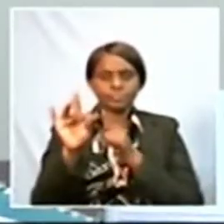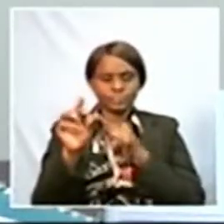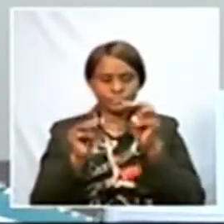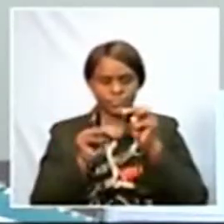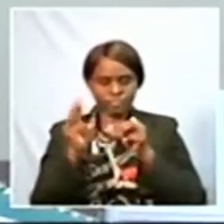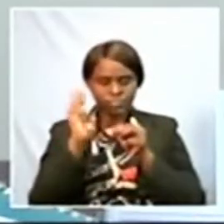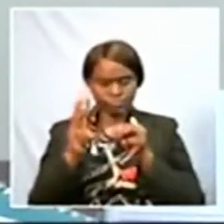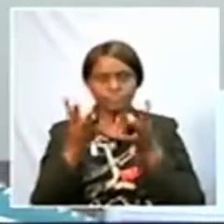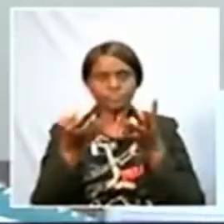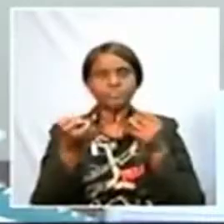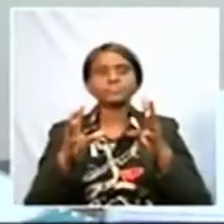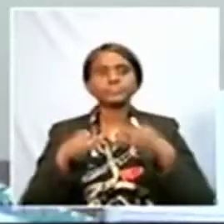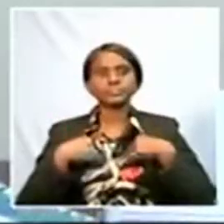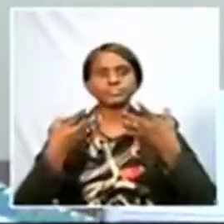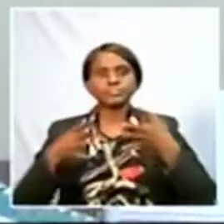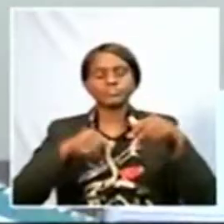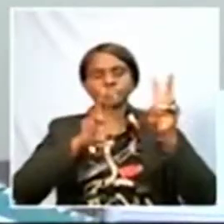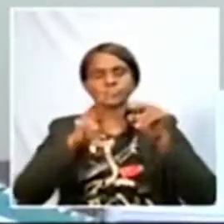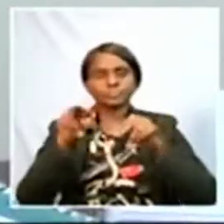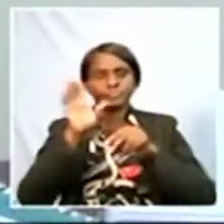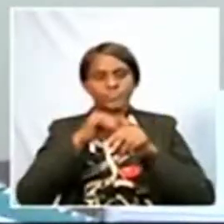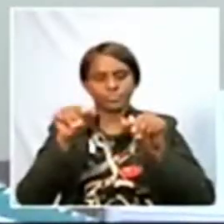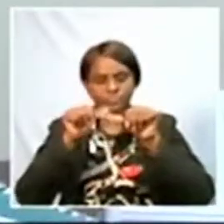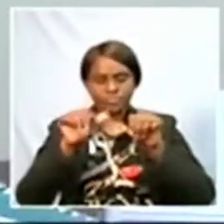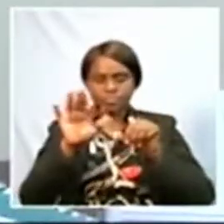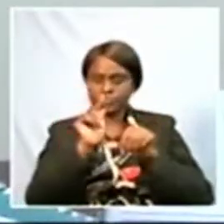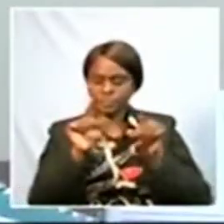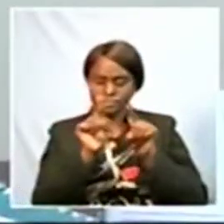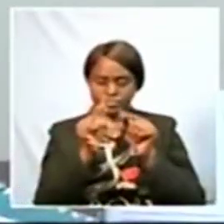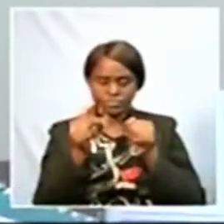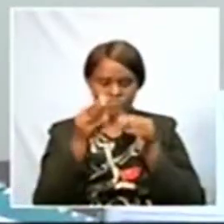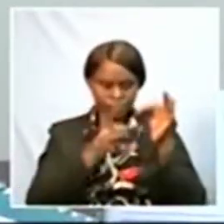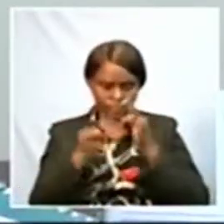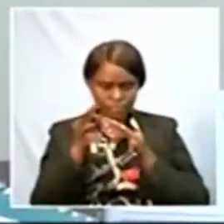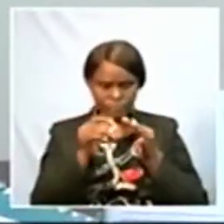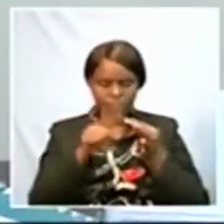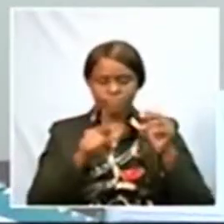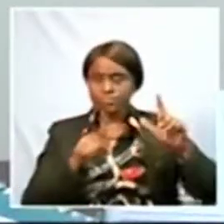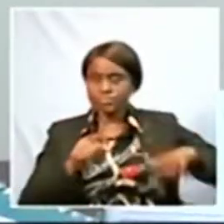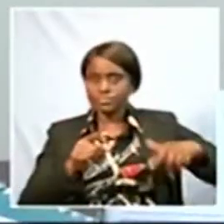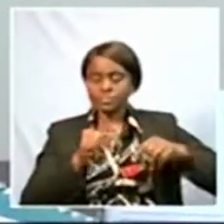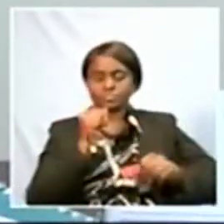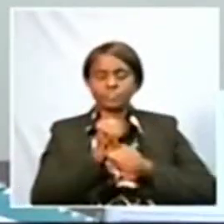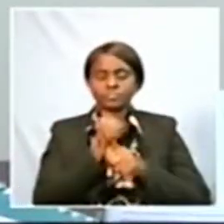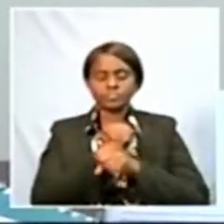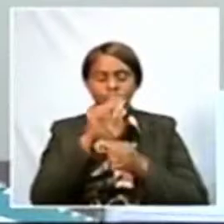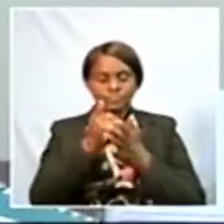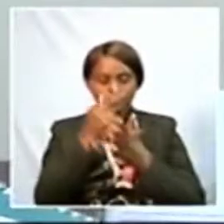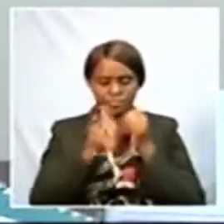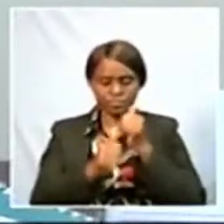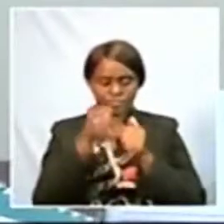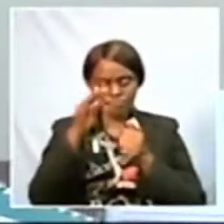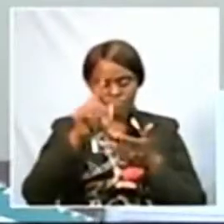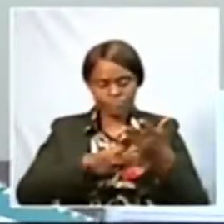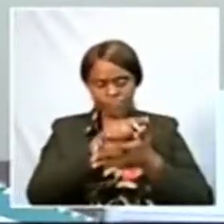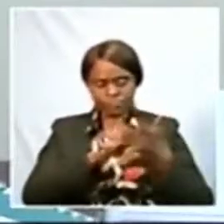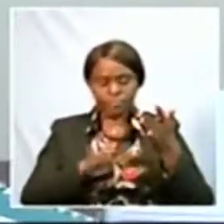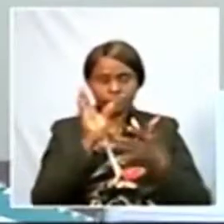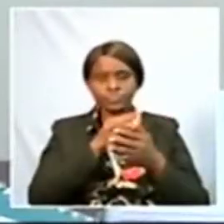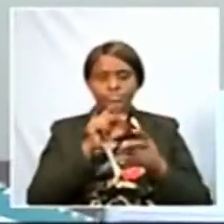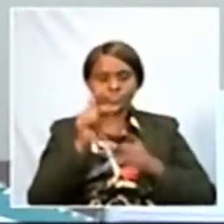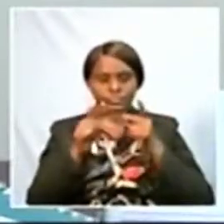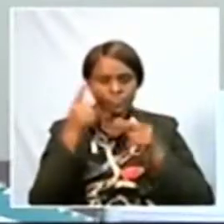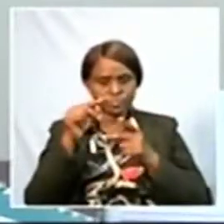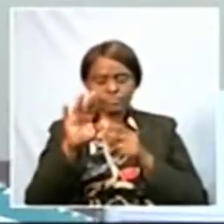Management would like to acknowledge the observation made by the auditors and wishes to state that the delayed works were due to the termination process for the